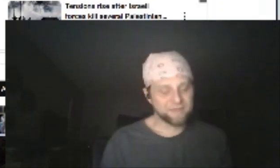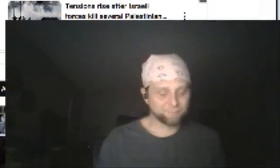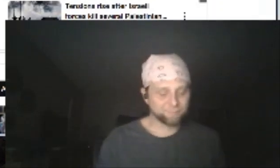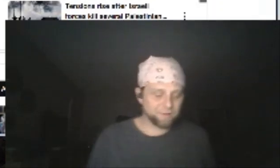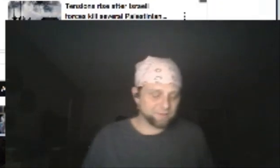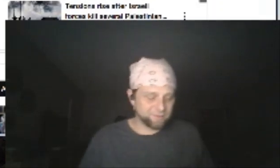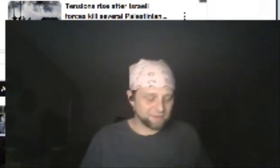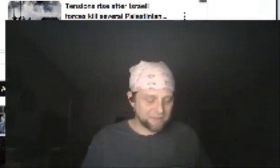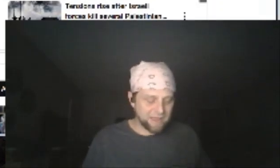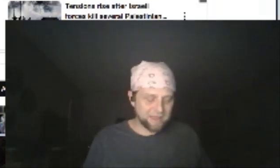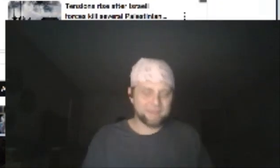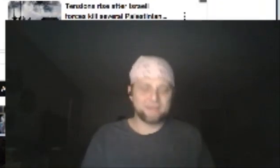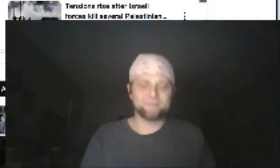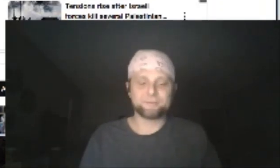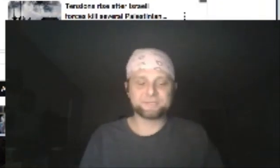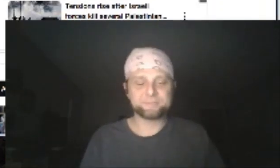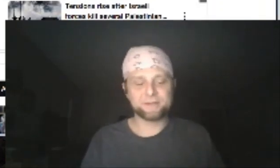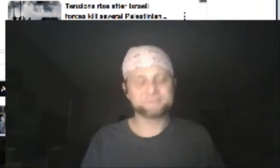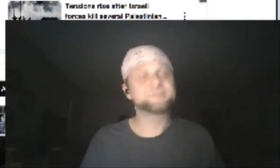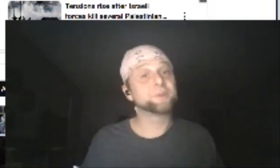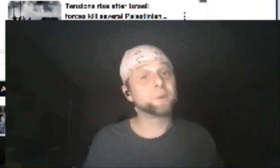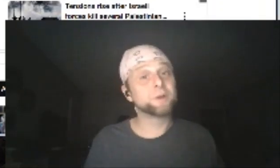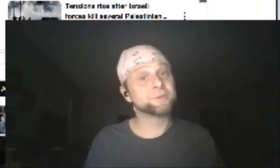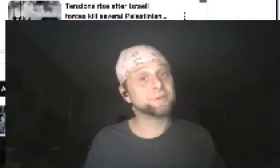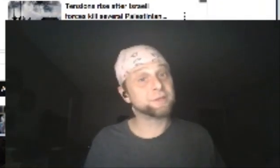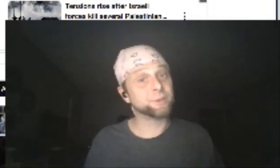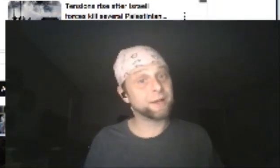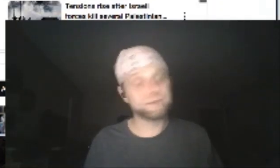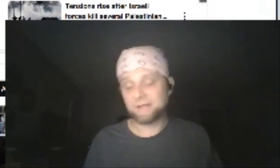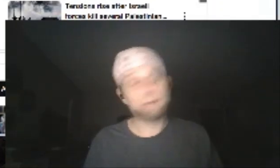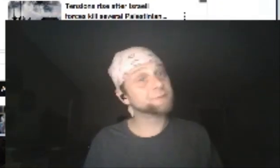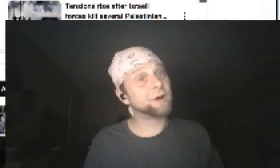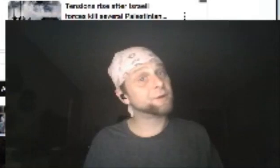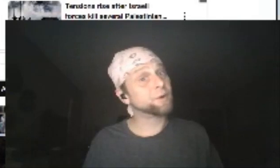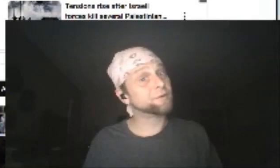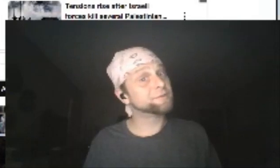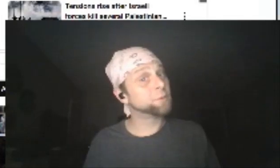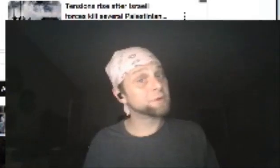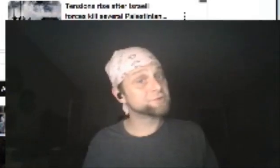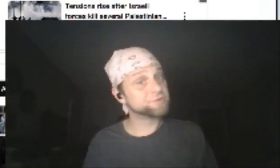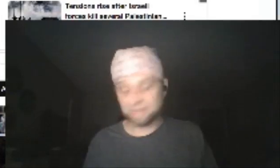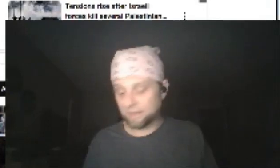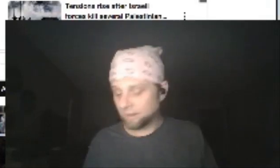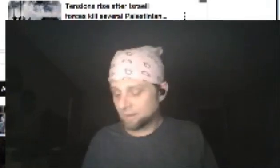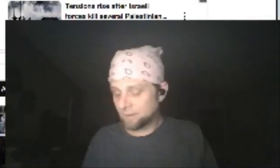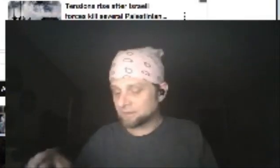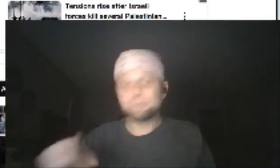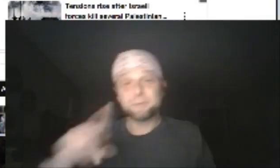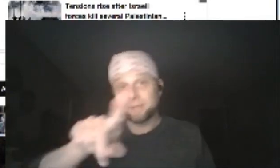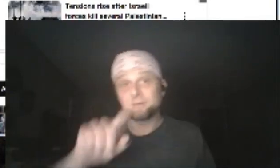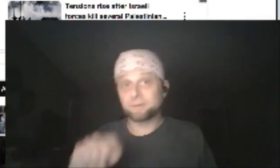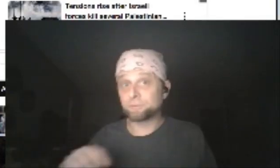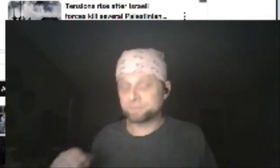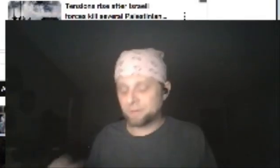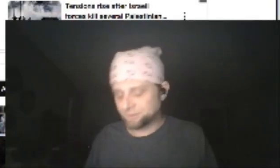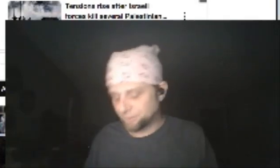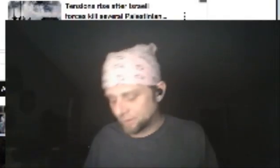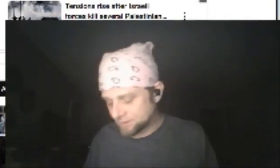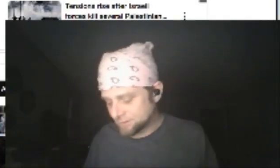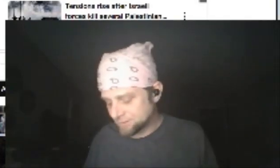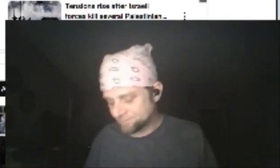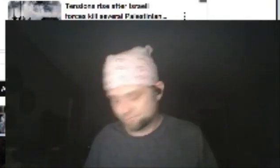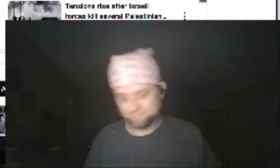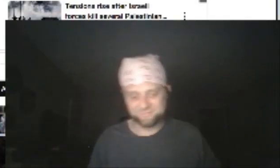when they have written, like, I have a response to the question that you asked. I was unaware of this question today. Let me respond to